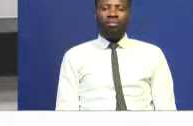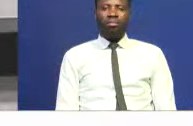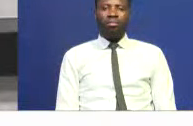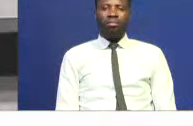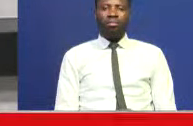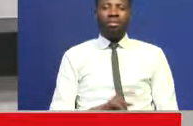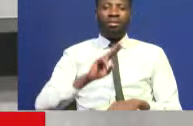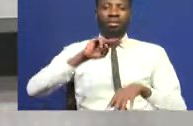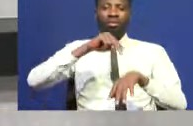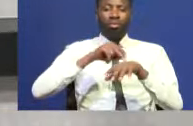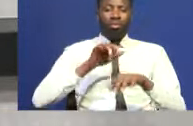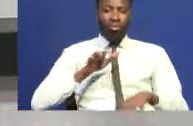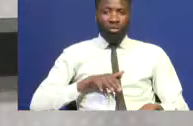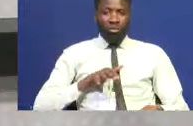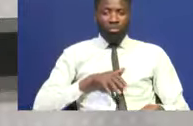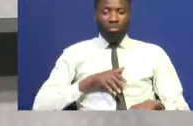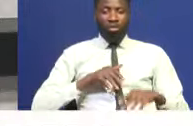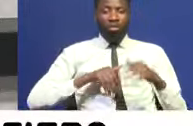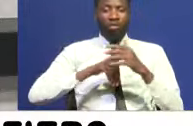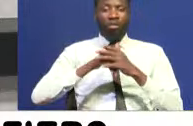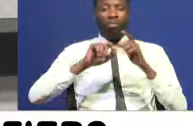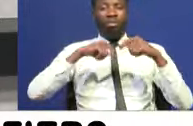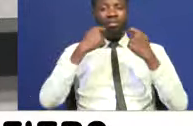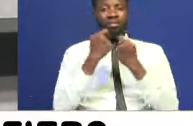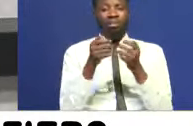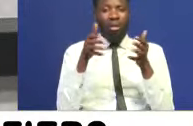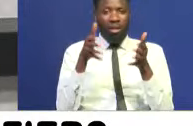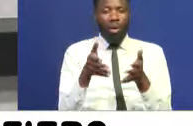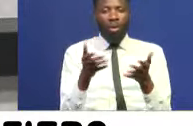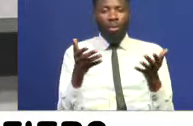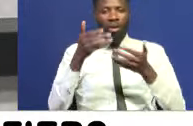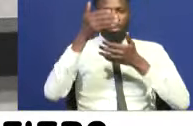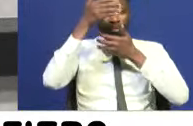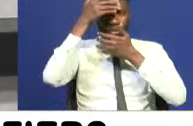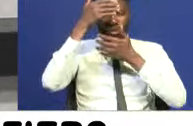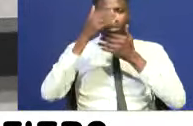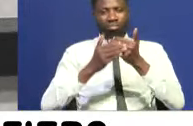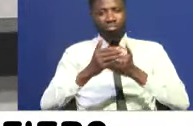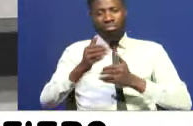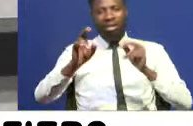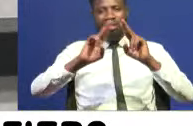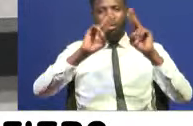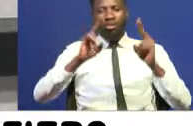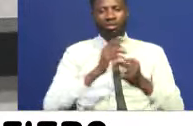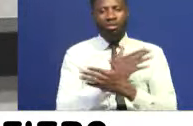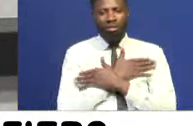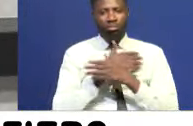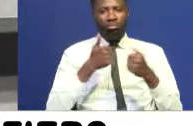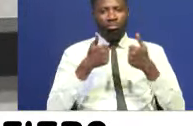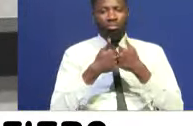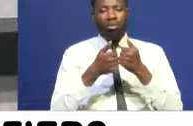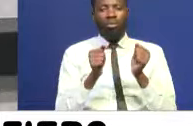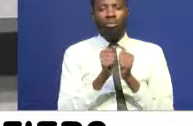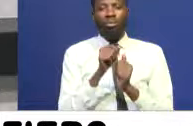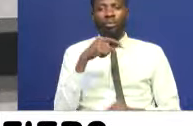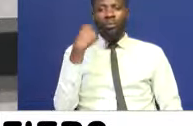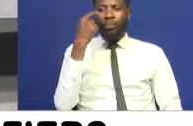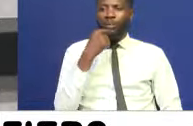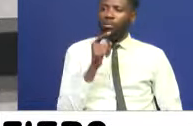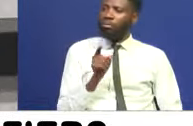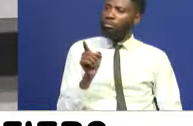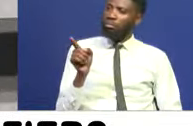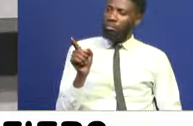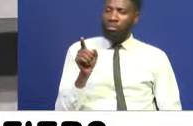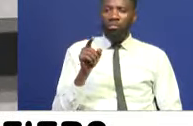national women's soccer team, the Harambee Starlets, are in Morocco ahead of the upcoming international friendly match against North African sides